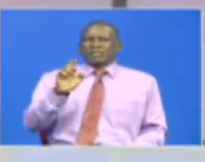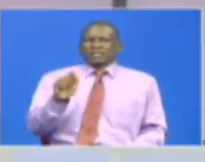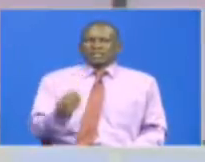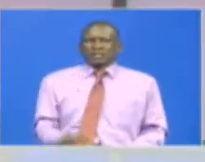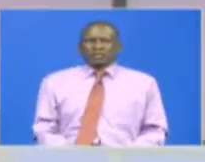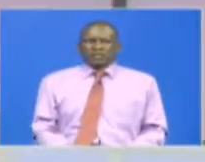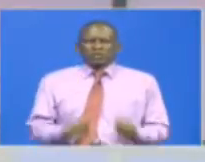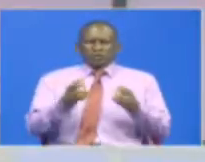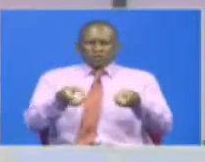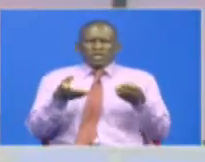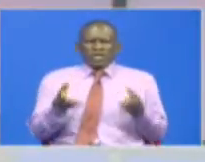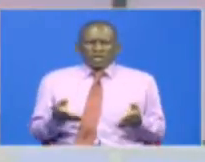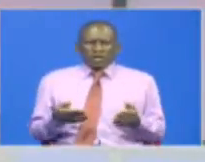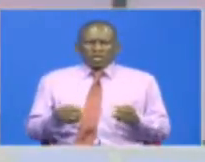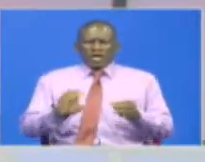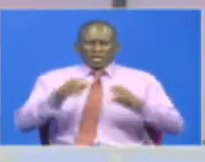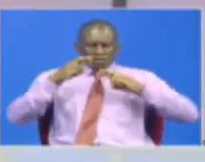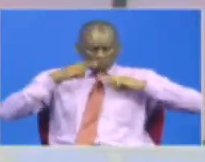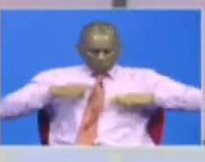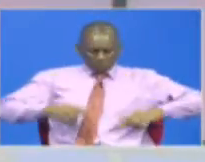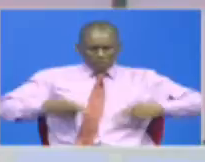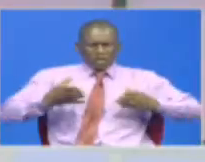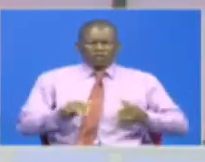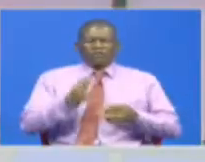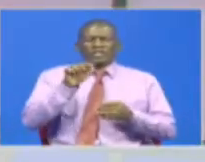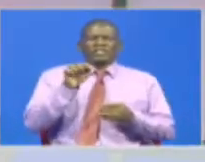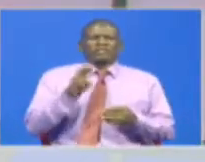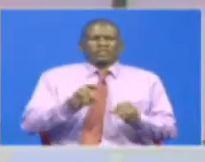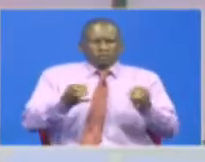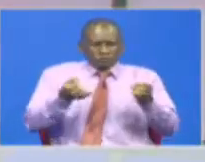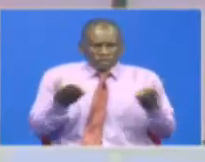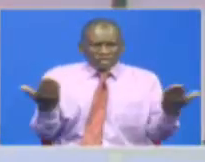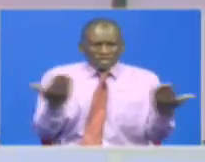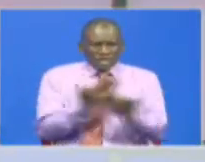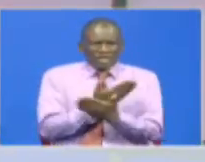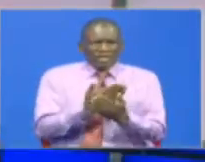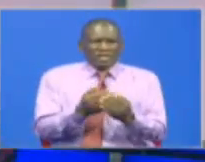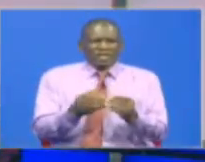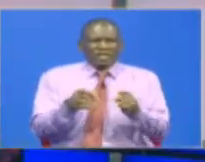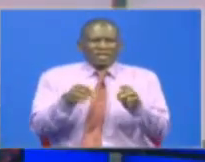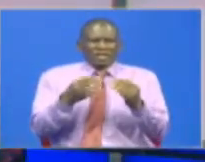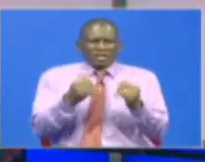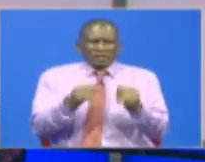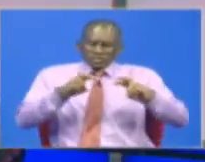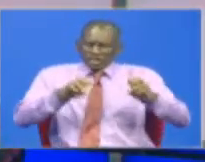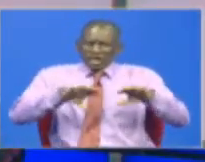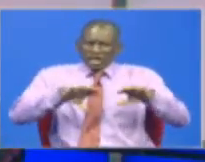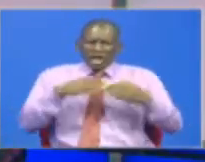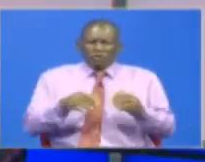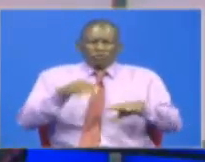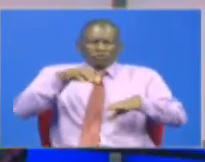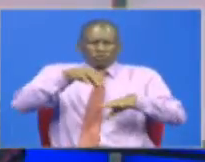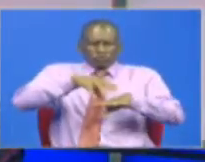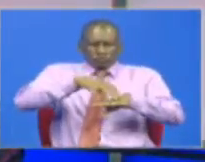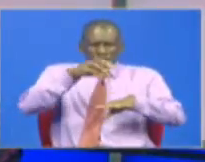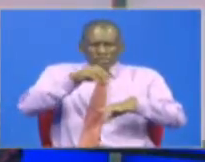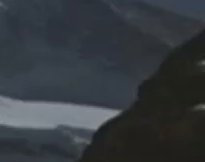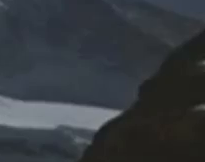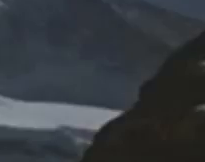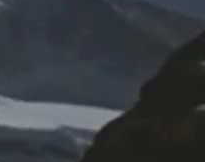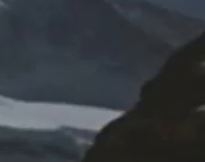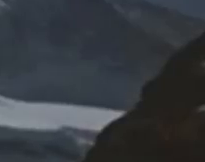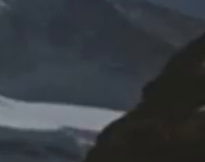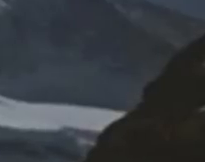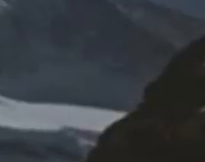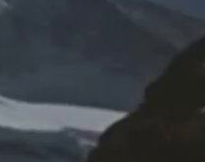We are taking another break on NTV tonight, and as we do, have a look at how Switzerland gave hope to its